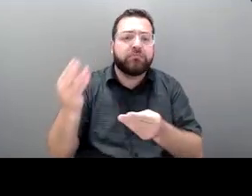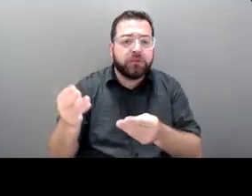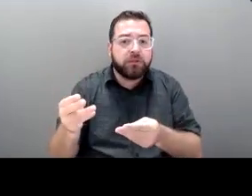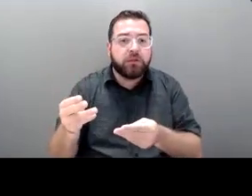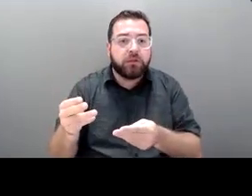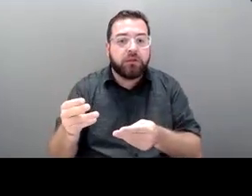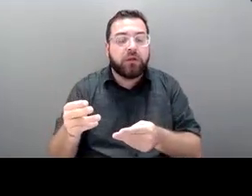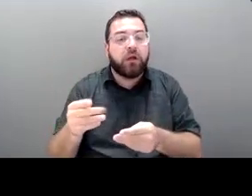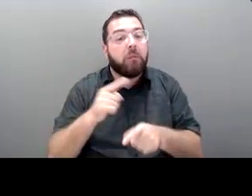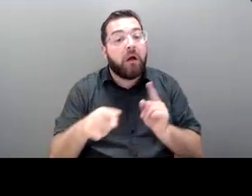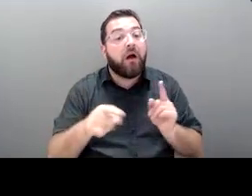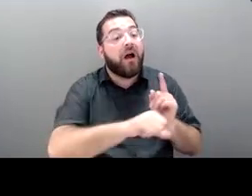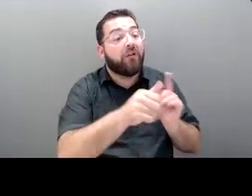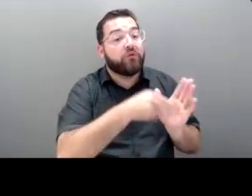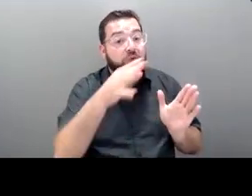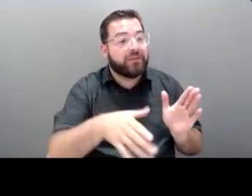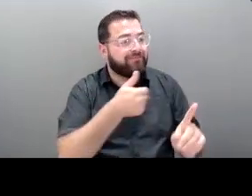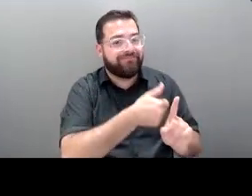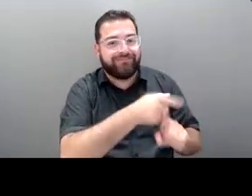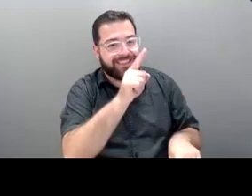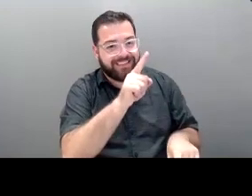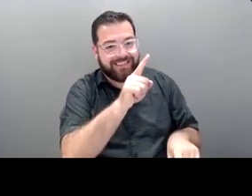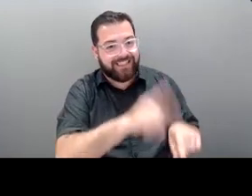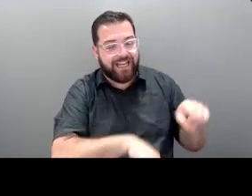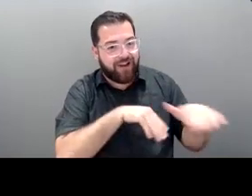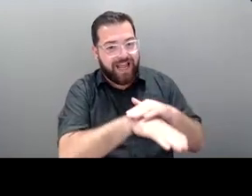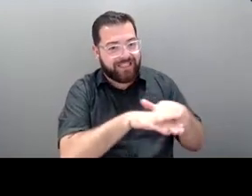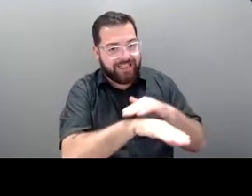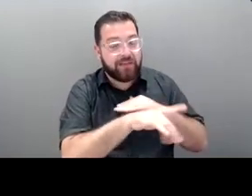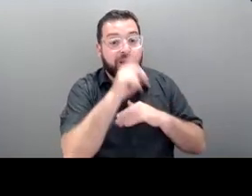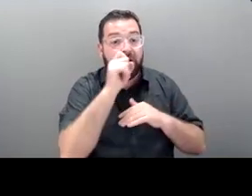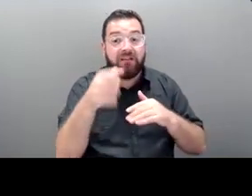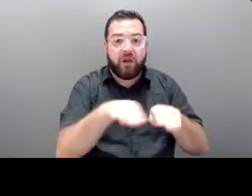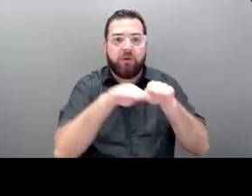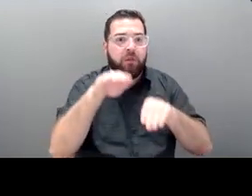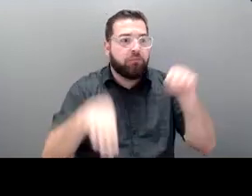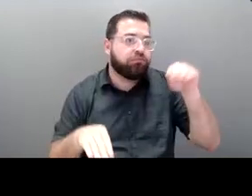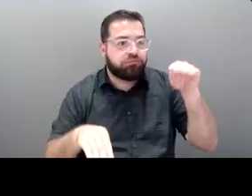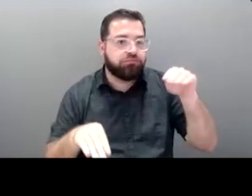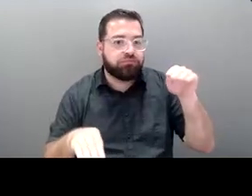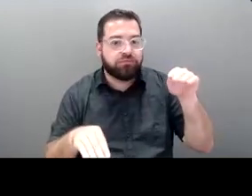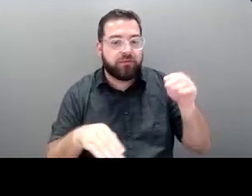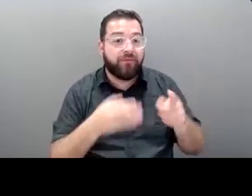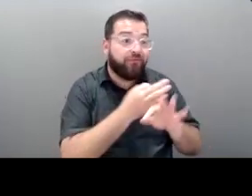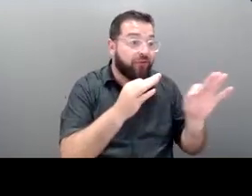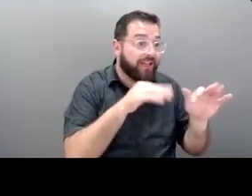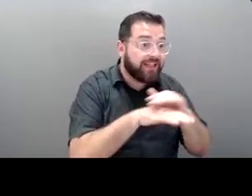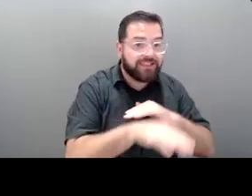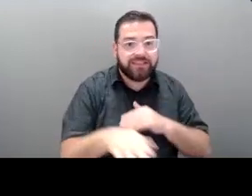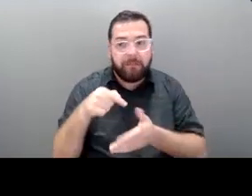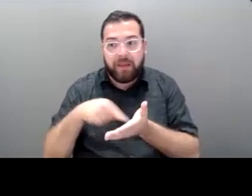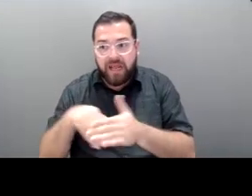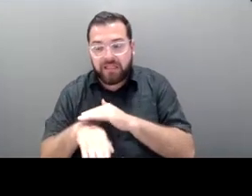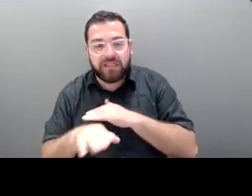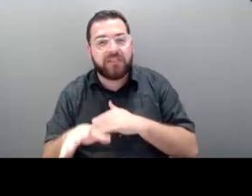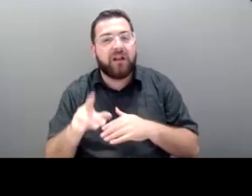part because of digital divide issues. I know you all had a workshop on AI for universal design, and I think I